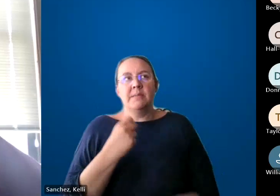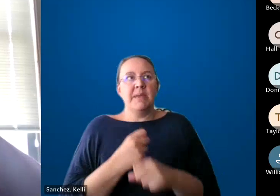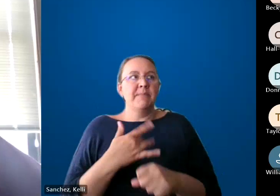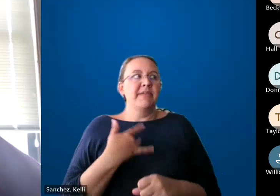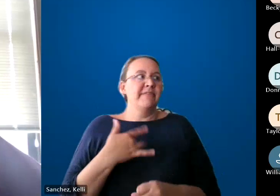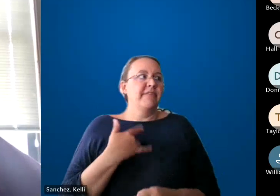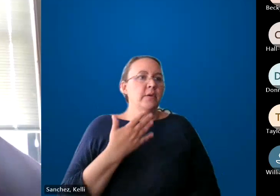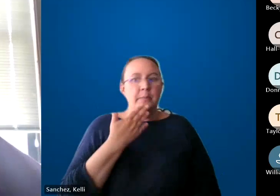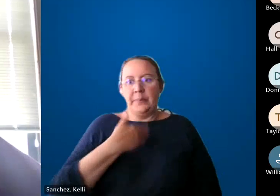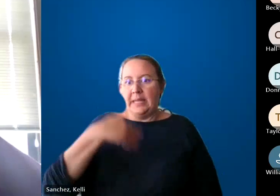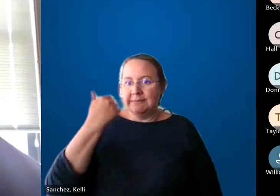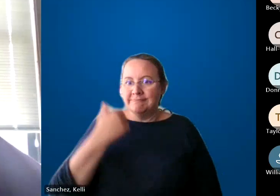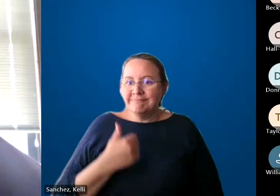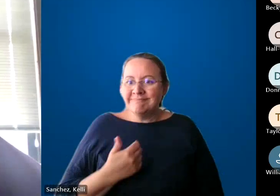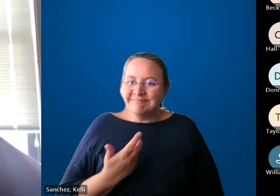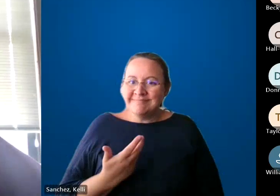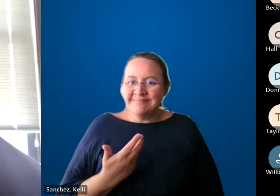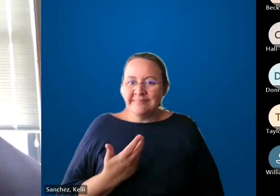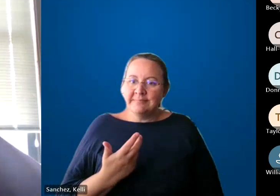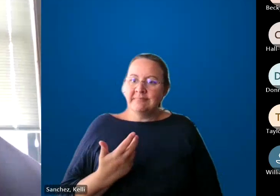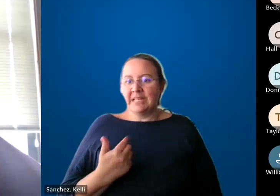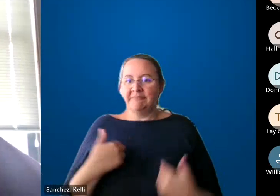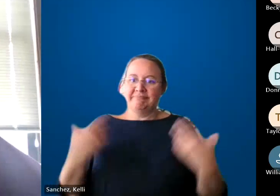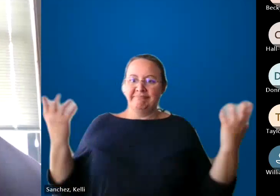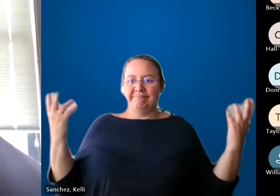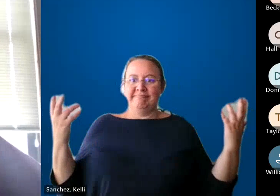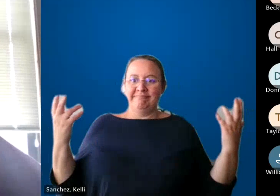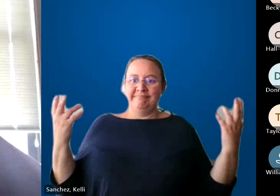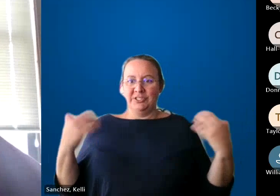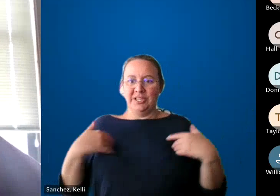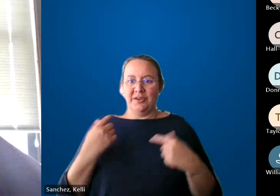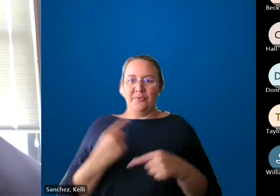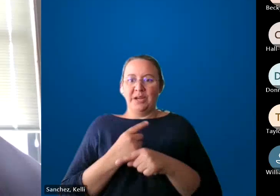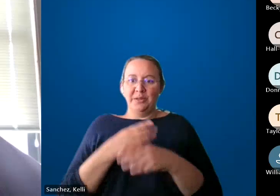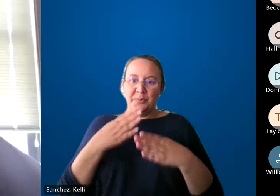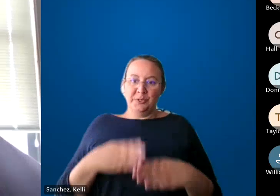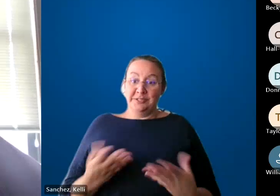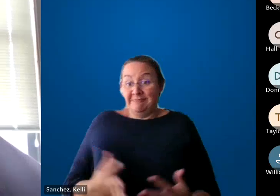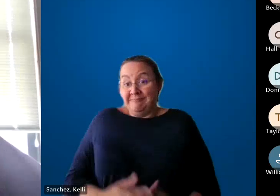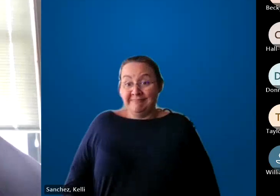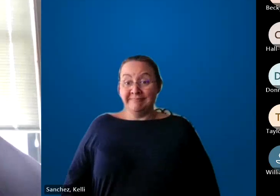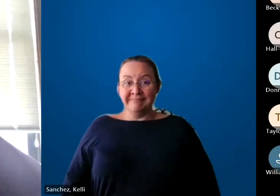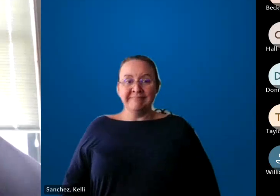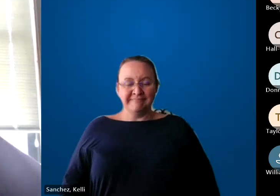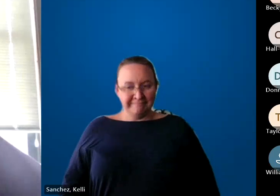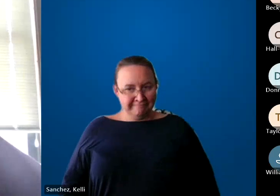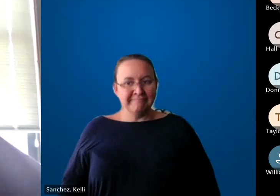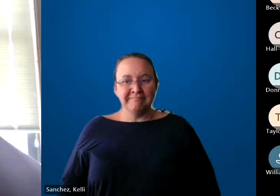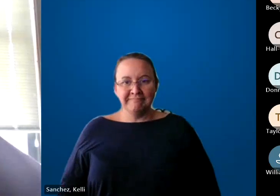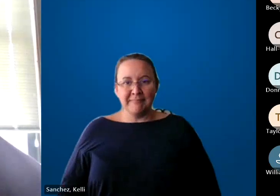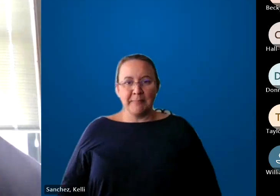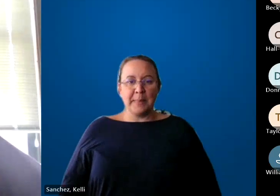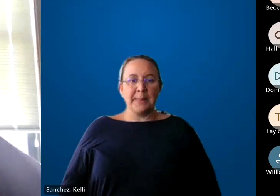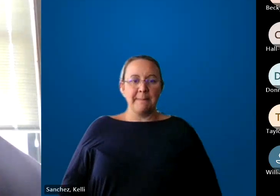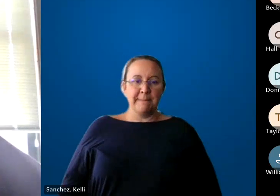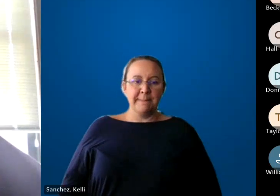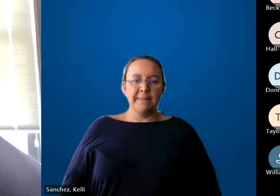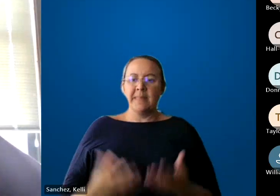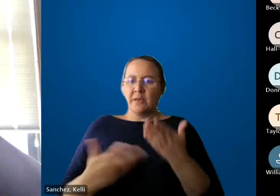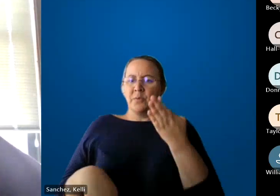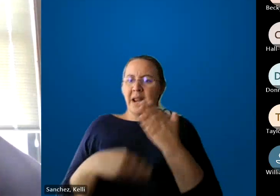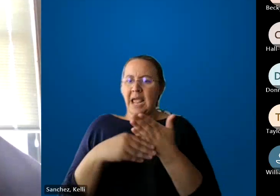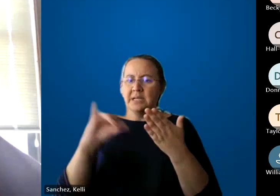just being just like one of the girls, somebody else. Yeah. Right. I also want to